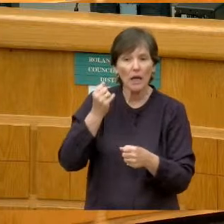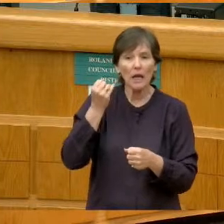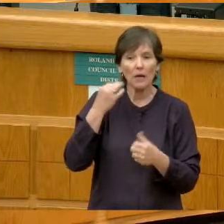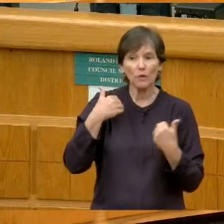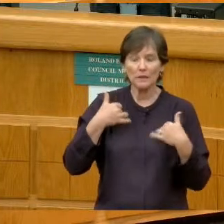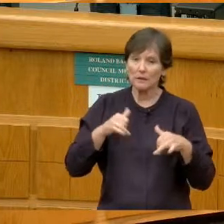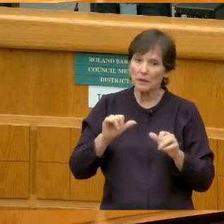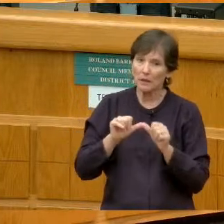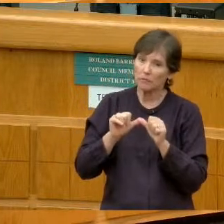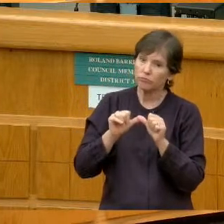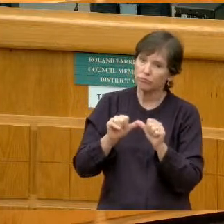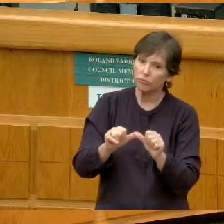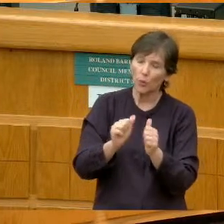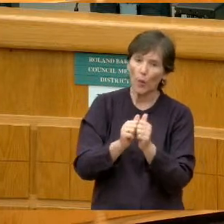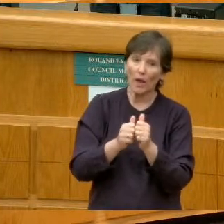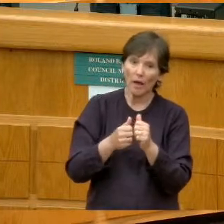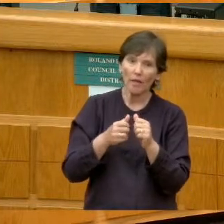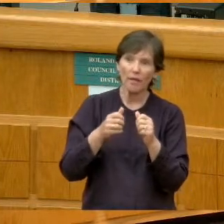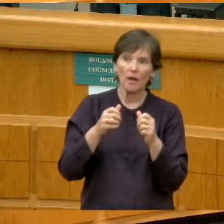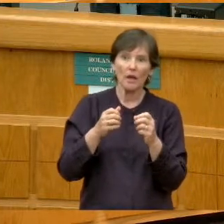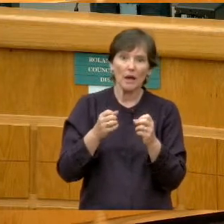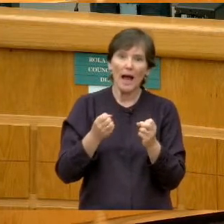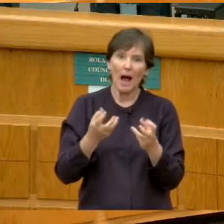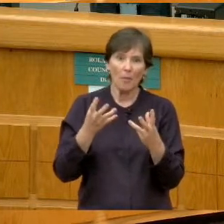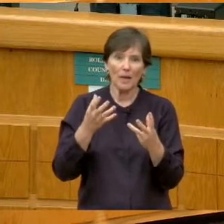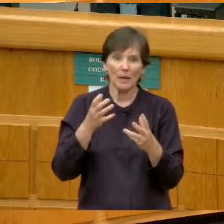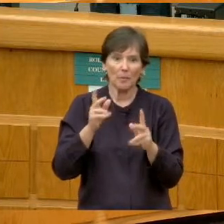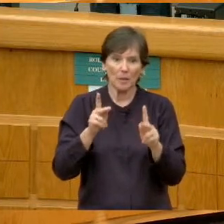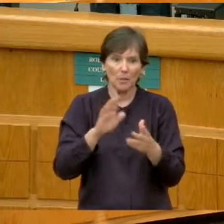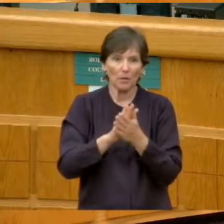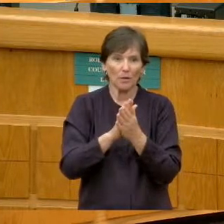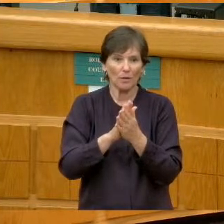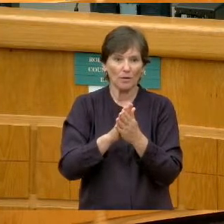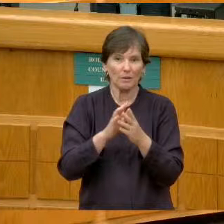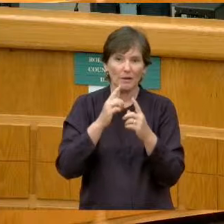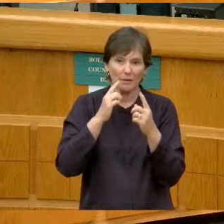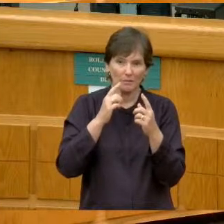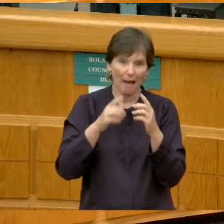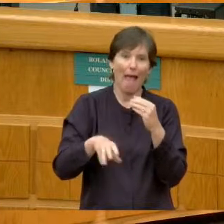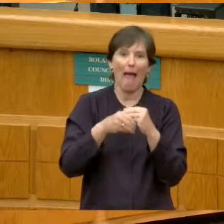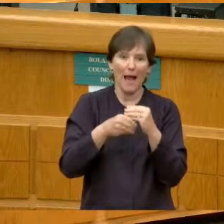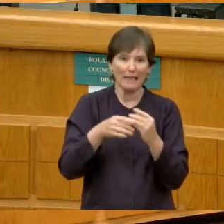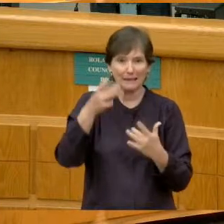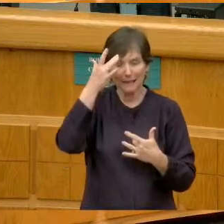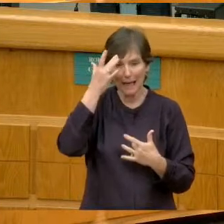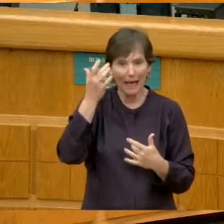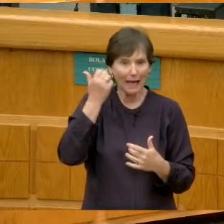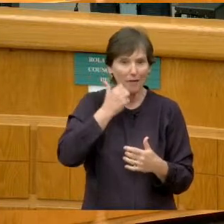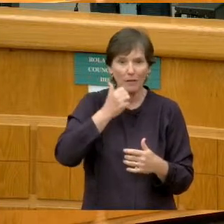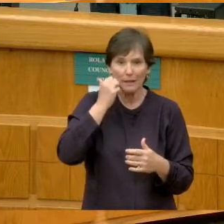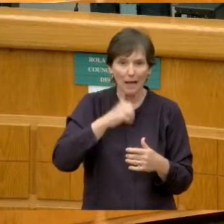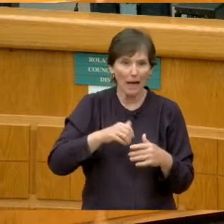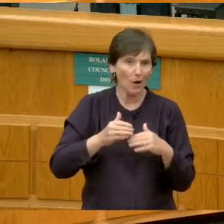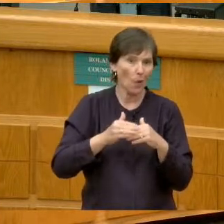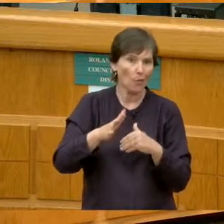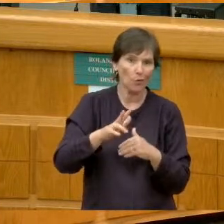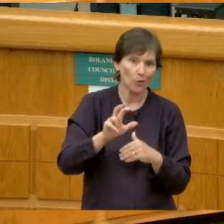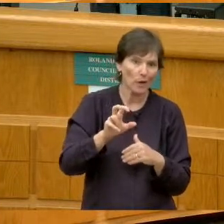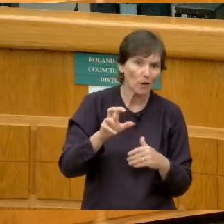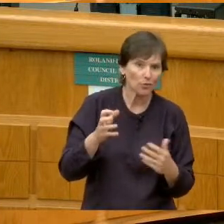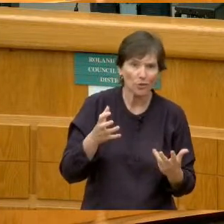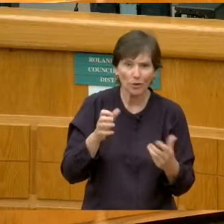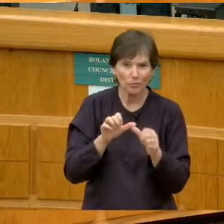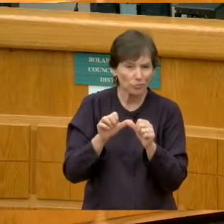in the 600s, 500s, even 300s, it may be a necessity to